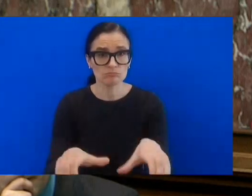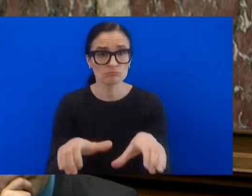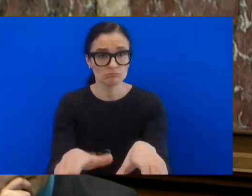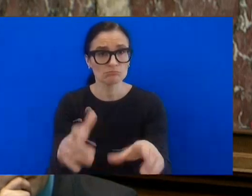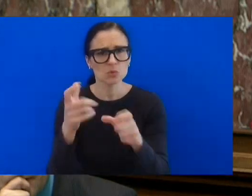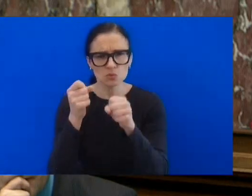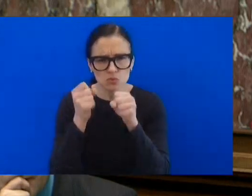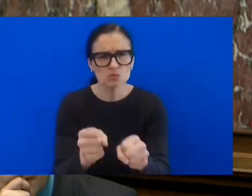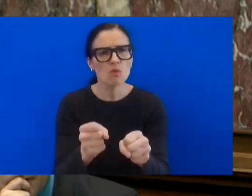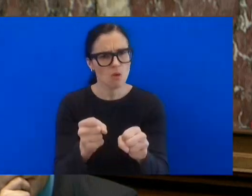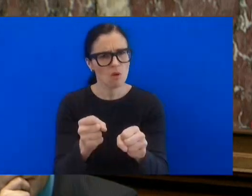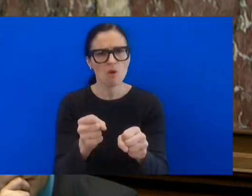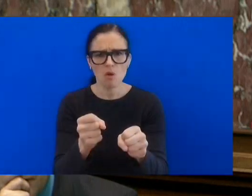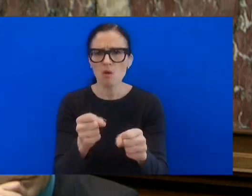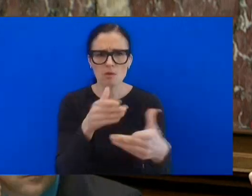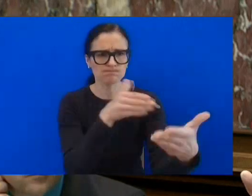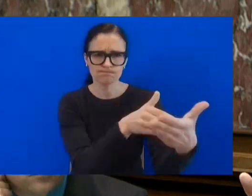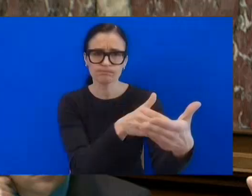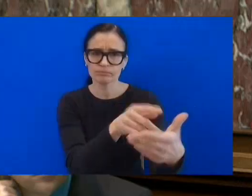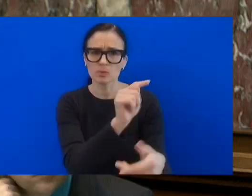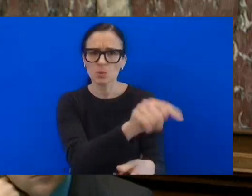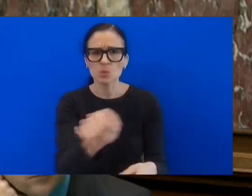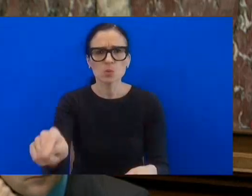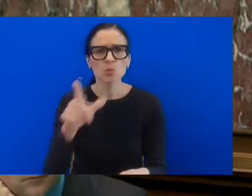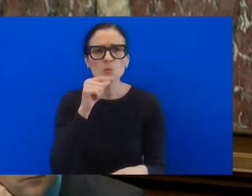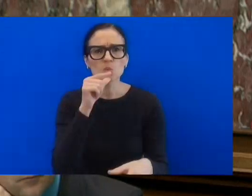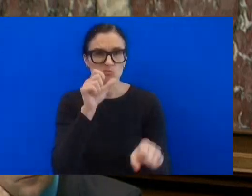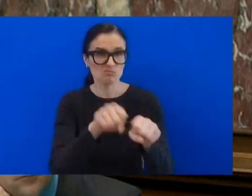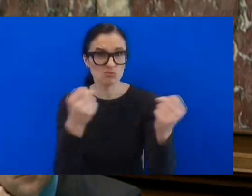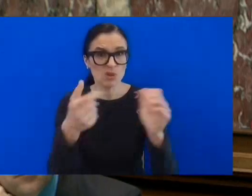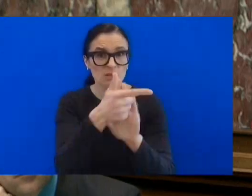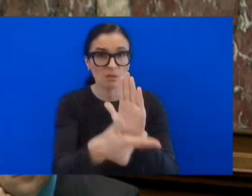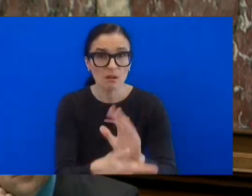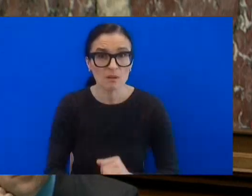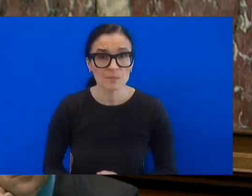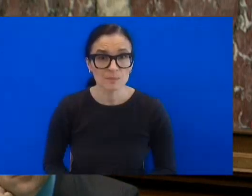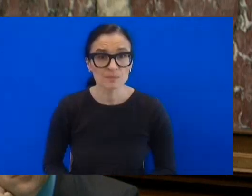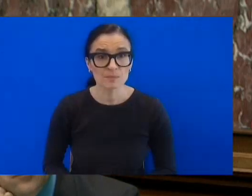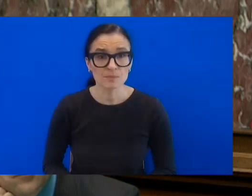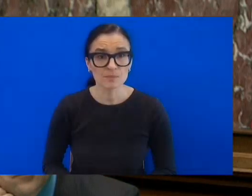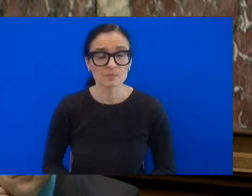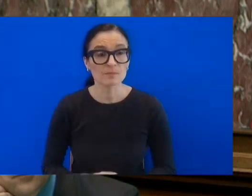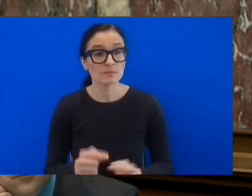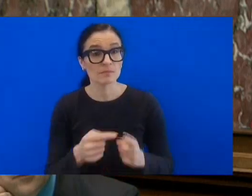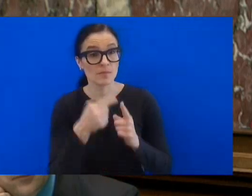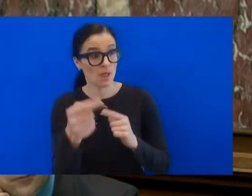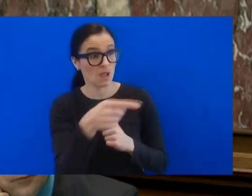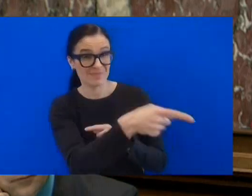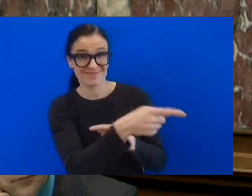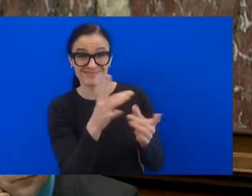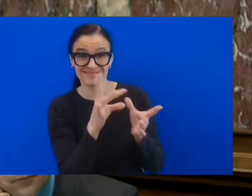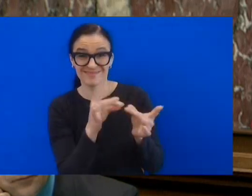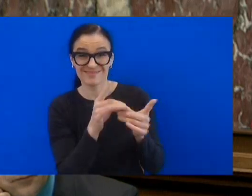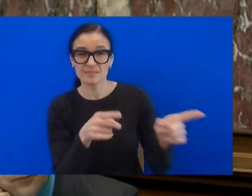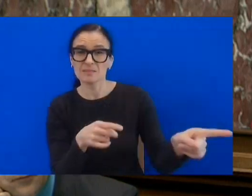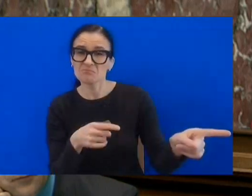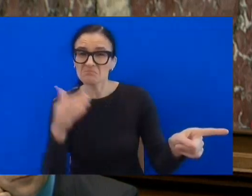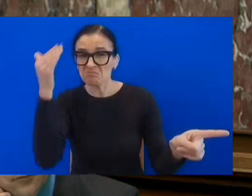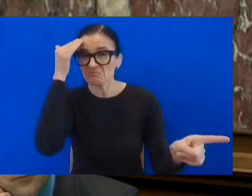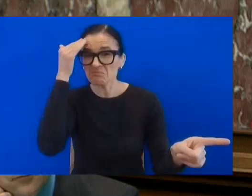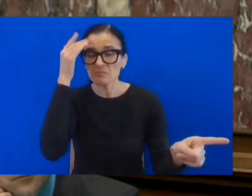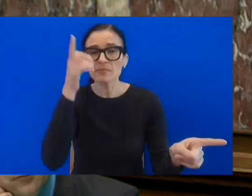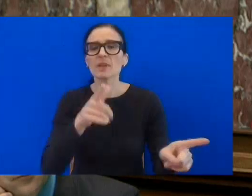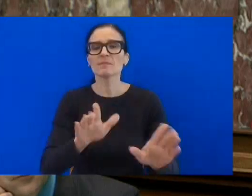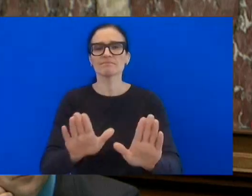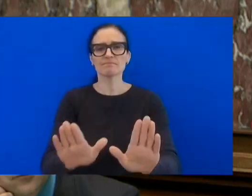Members. The member opposite will know... Members, let's hear the answer. Members, let's hear the answer, please. The